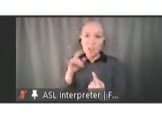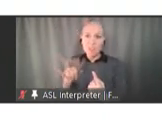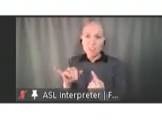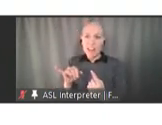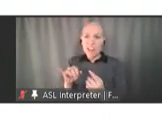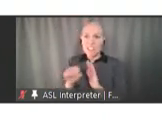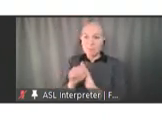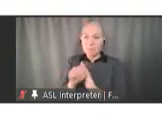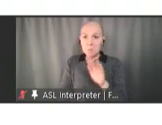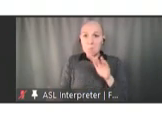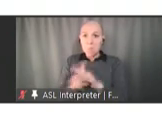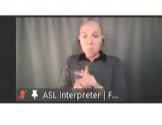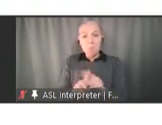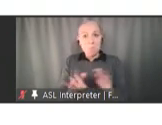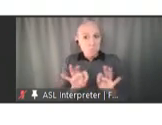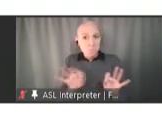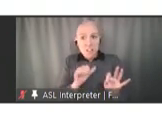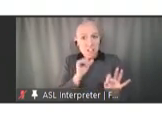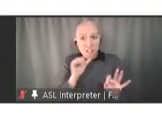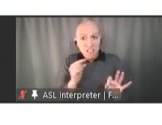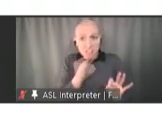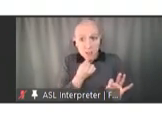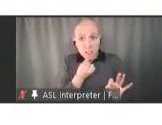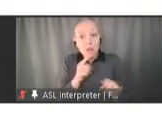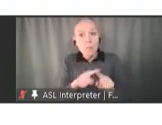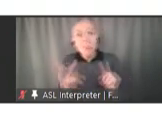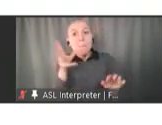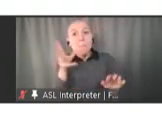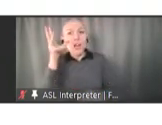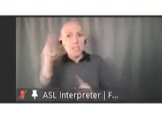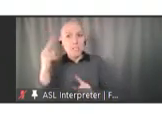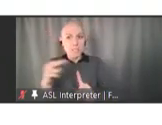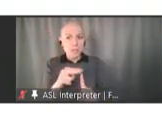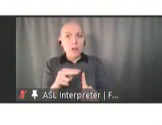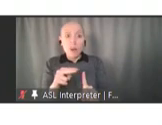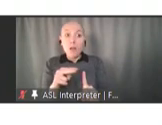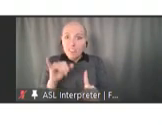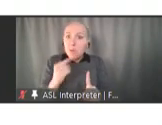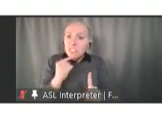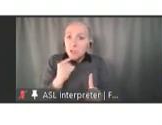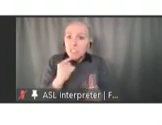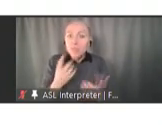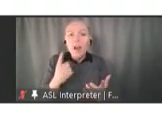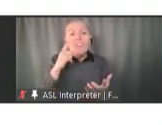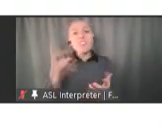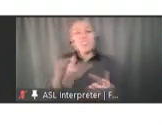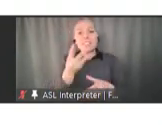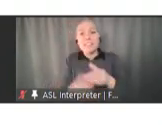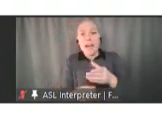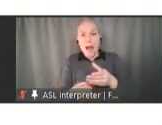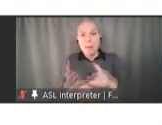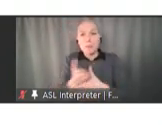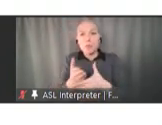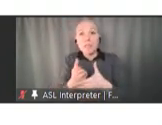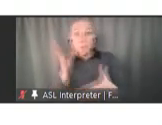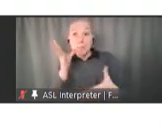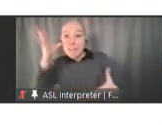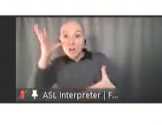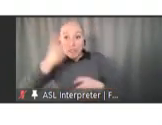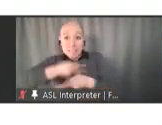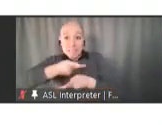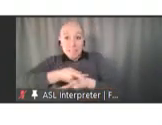there's a real gap between medical and parenting, maybe that's the way to phrase it. Thank you.